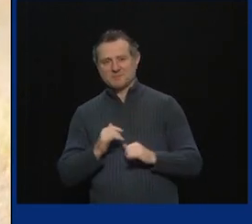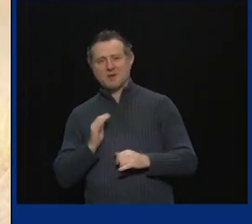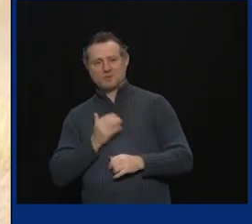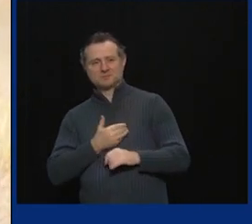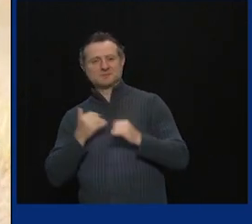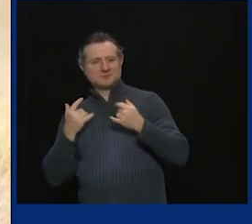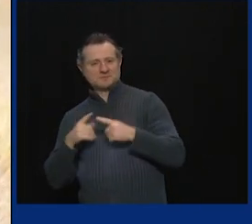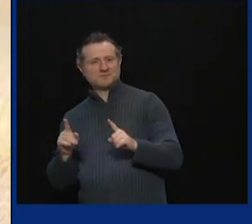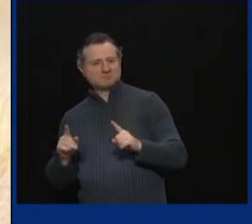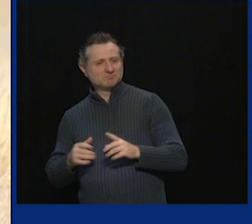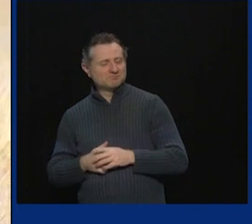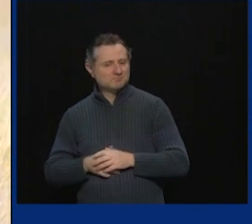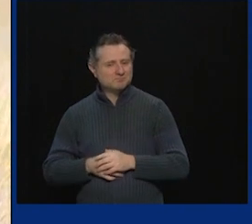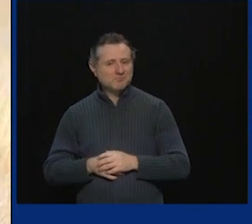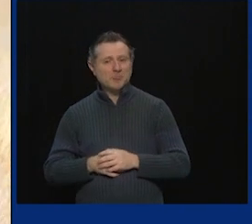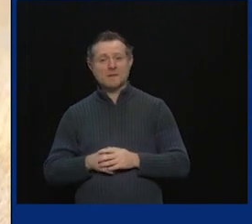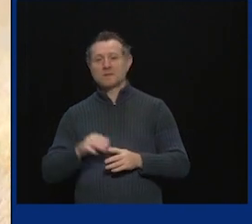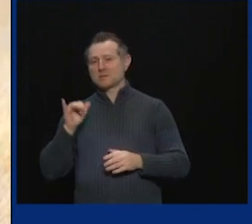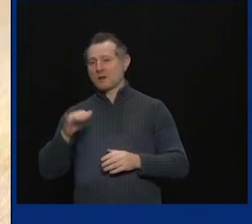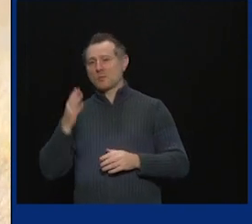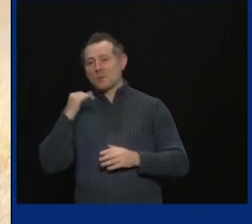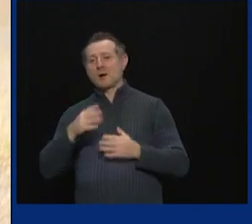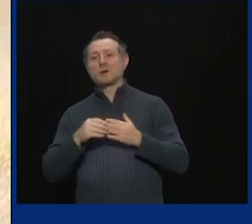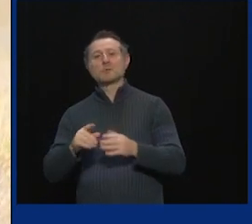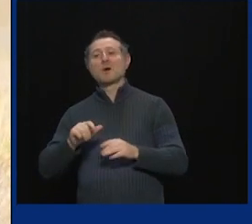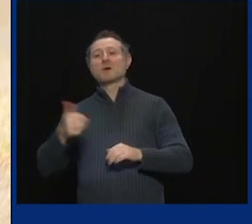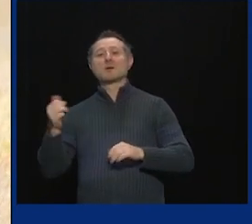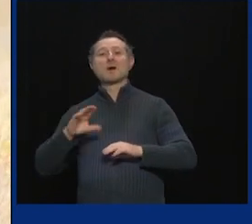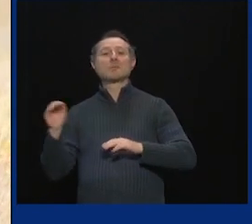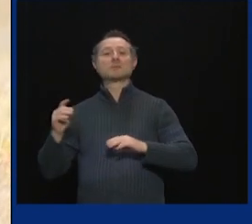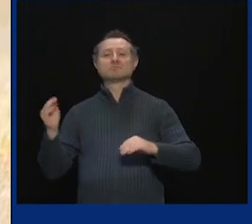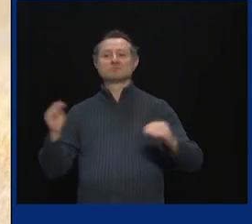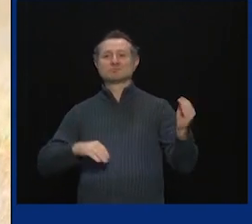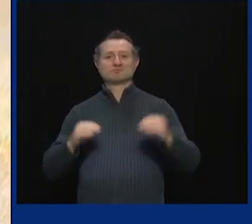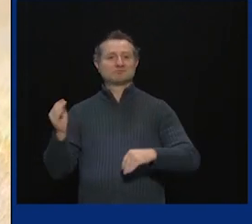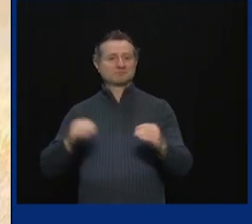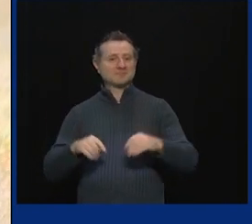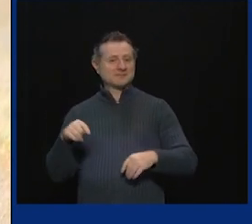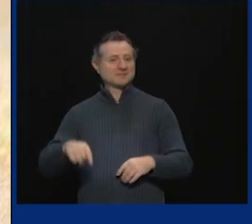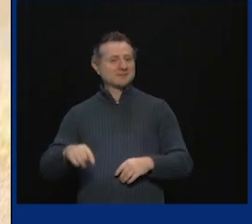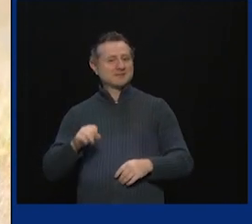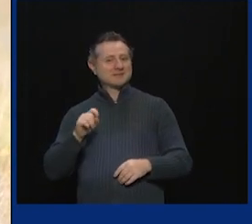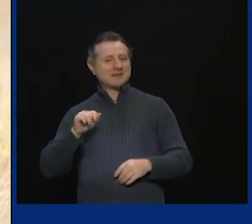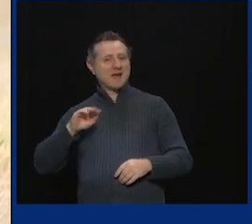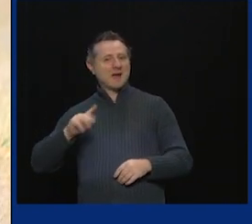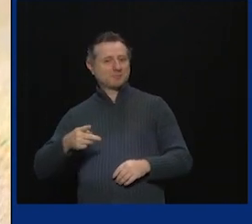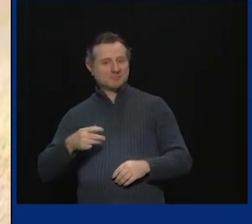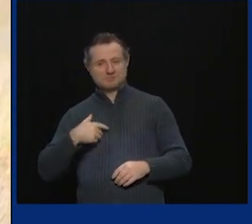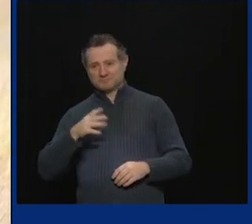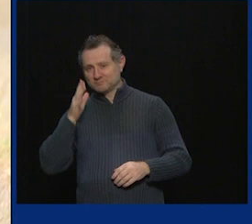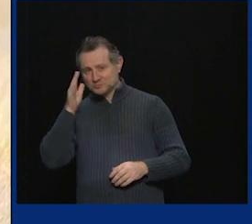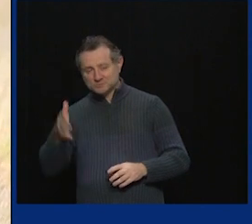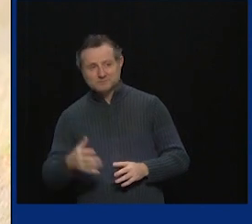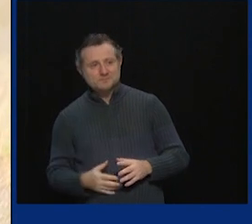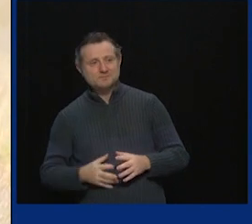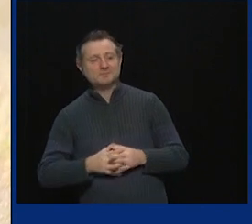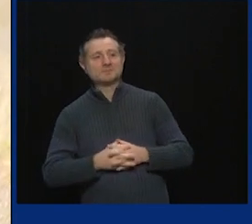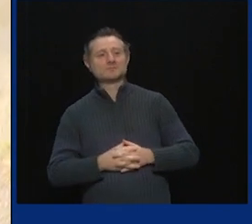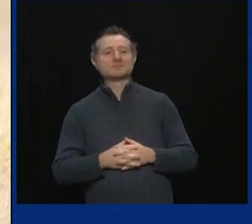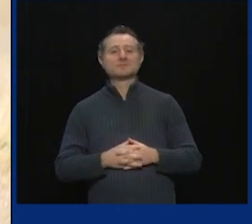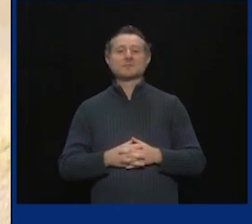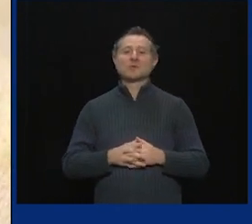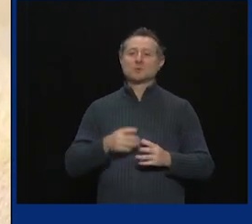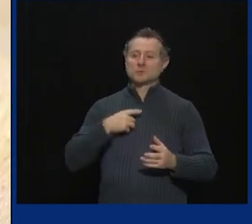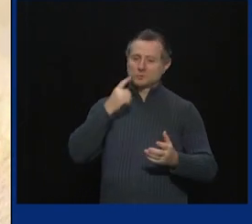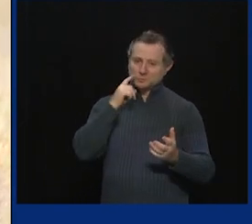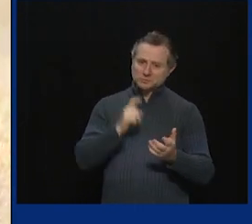coming to the Stamp campus in the future. I'd also like to thank and acknowledge our partners in government,